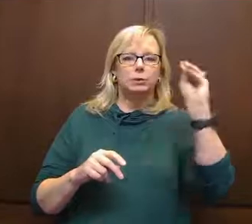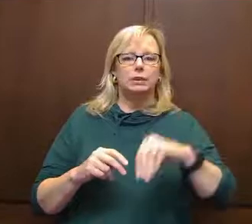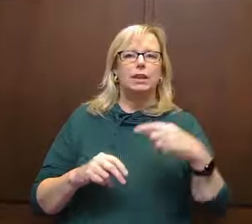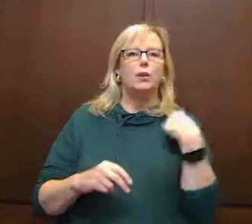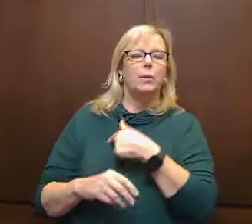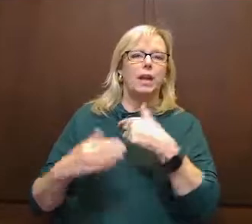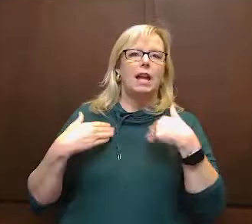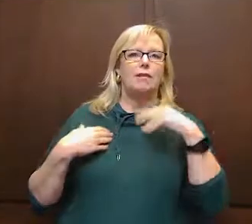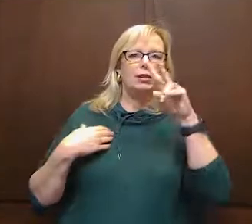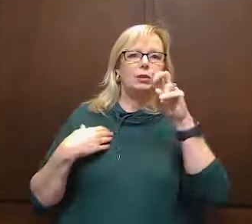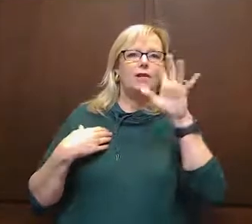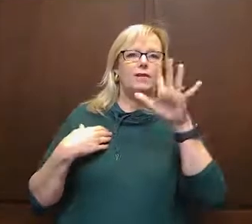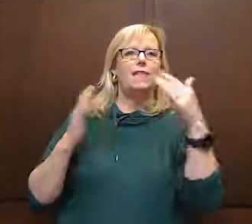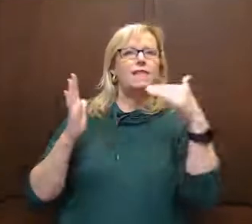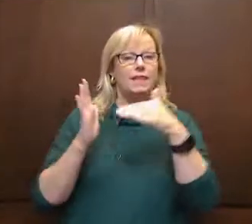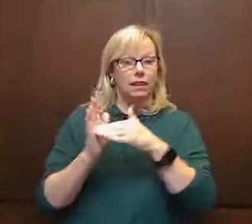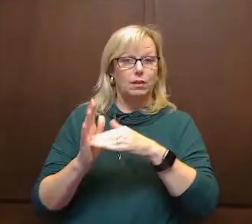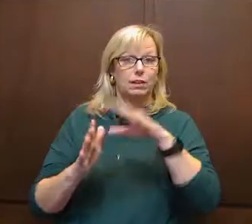we are at